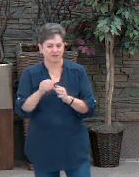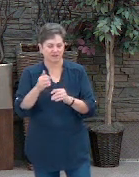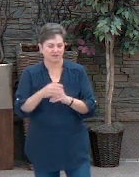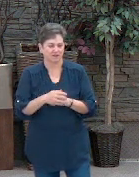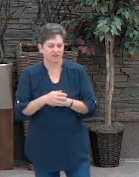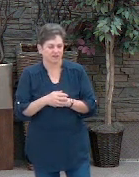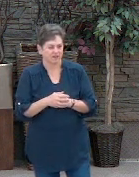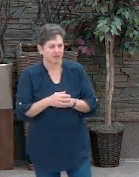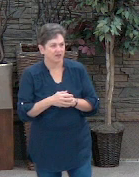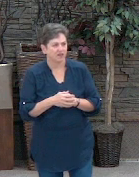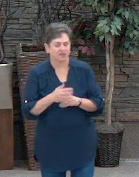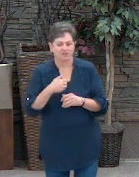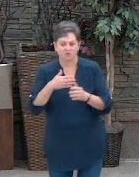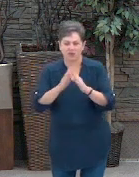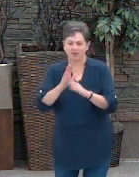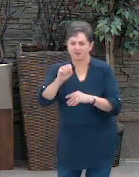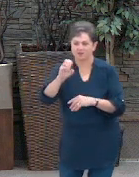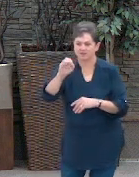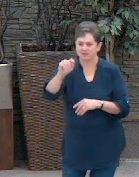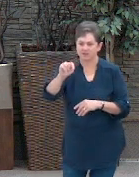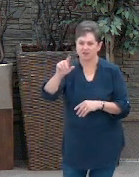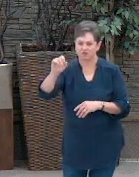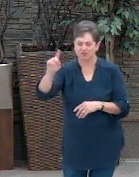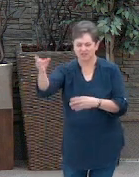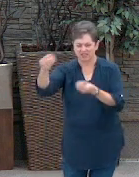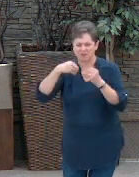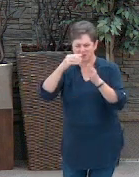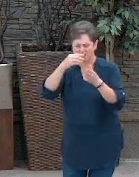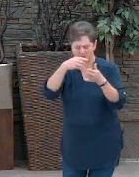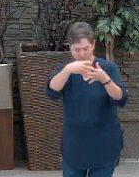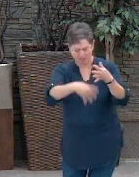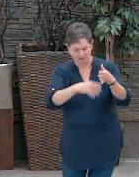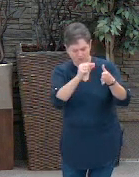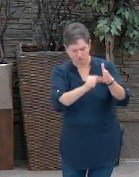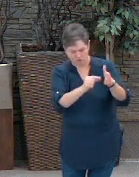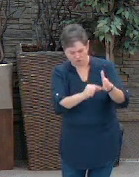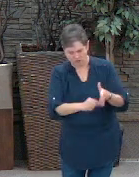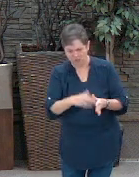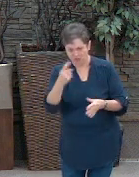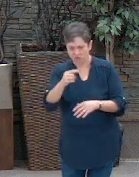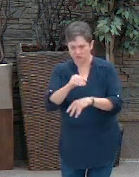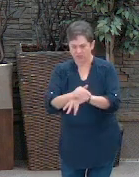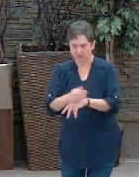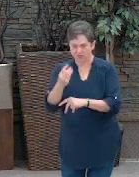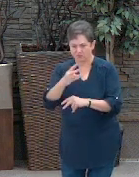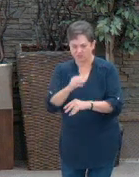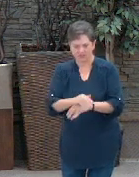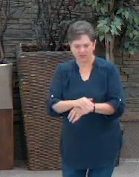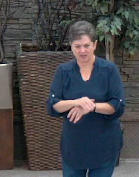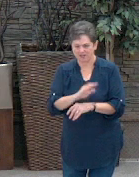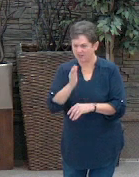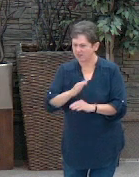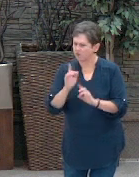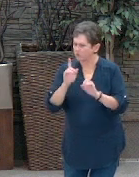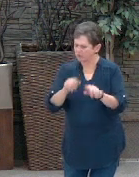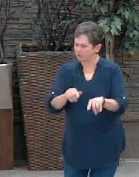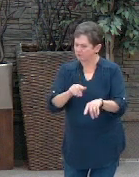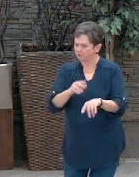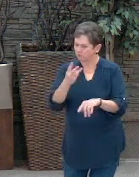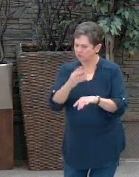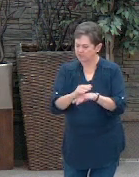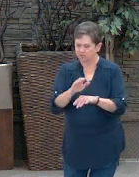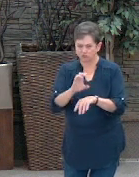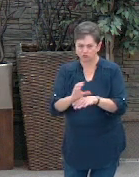advice. So I asked Scott Lucasen, and he gave me all these verses on a Tuesday night, Wednesday night. I'd never been to a Wednesday night